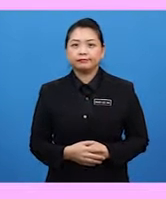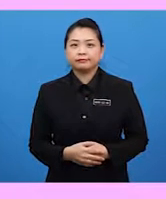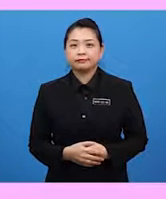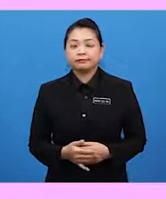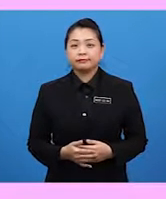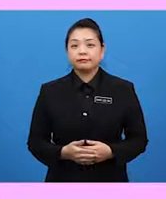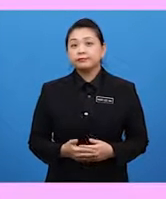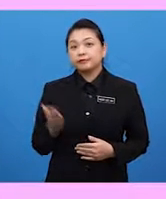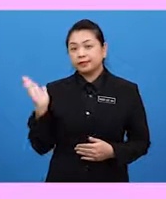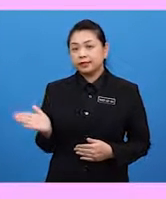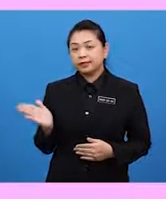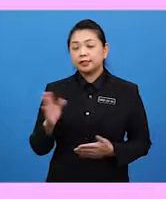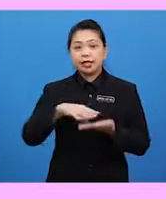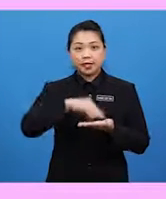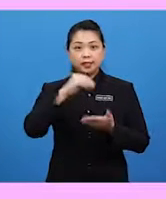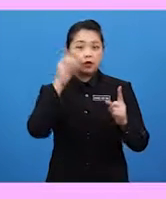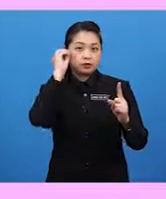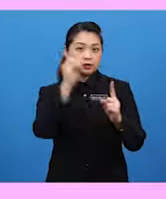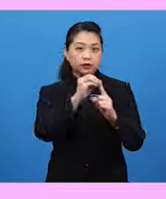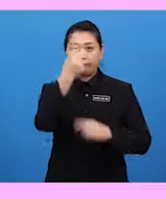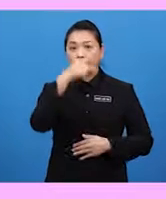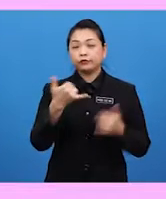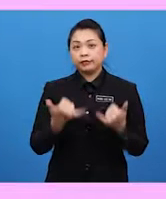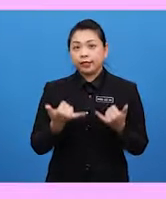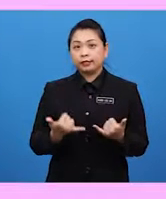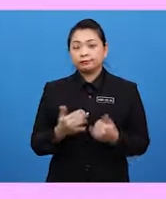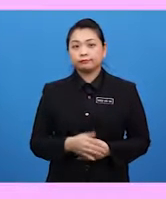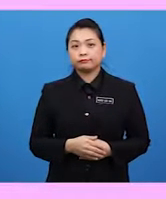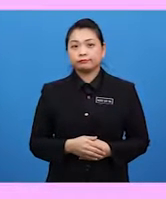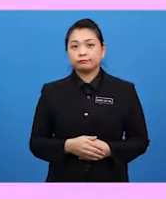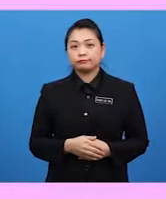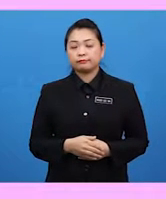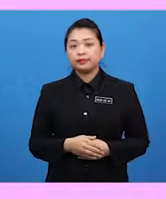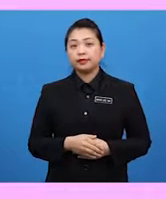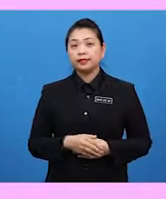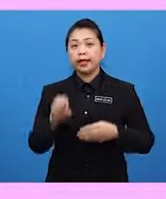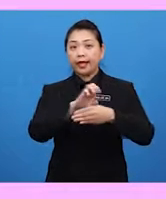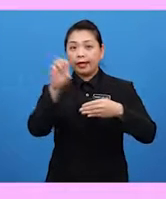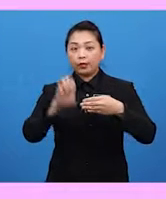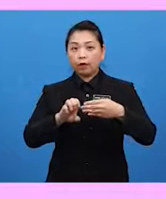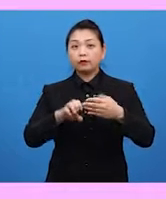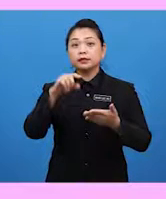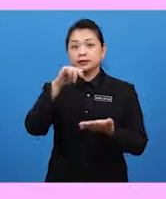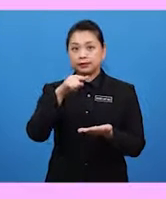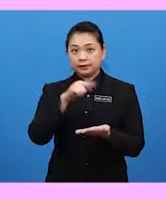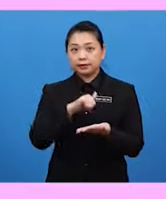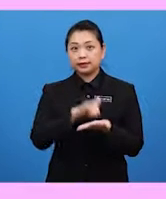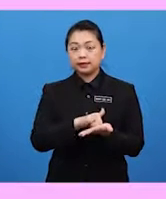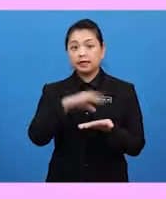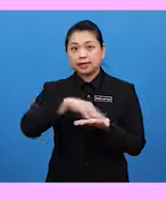Here's our learning objective for today. By the end of this lesson, you'll be able